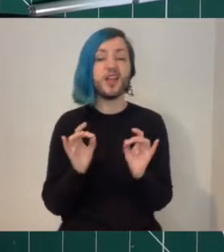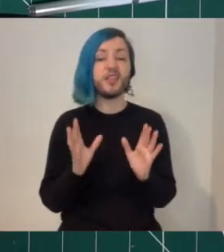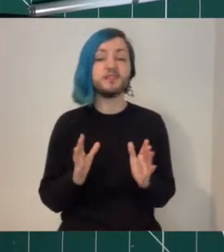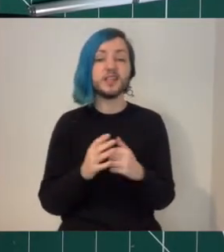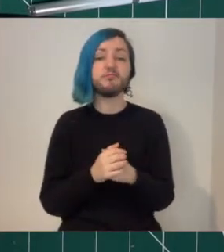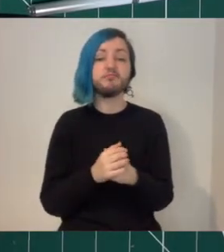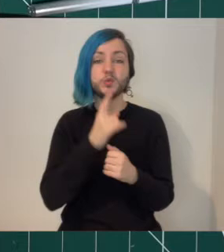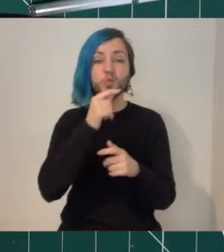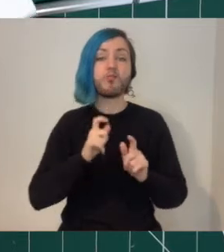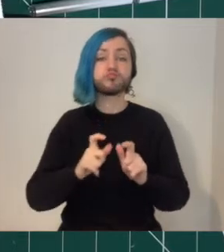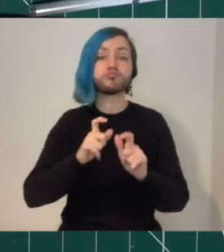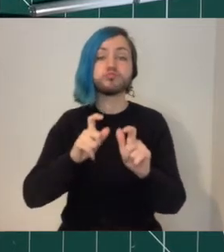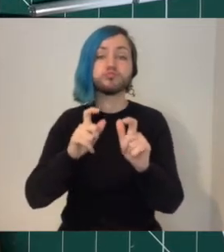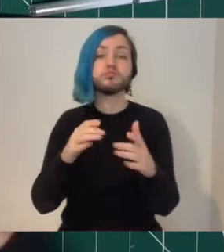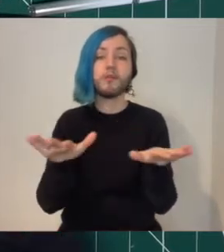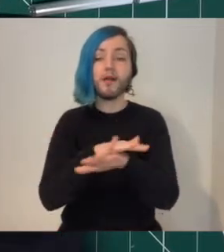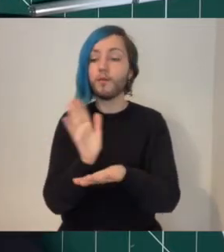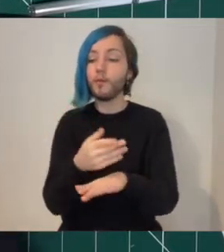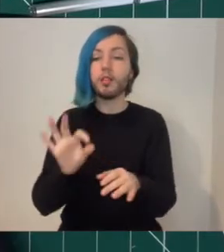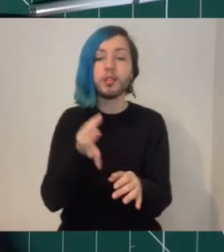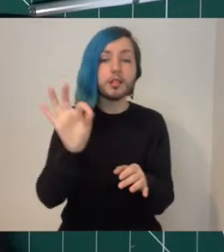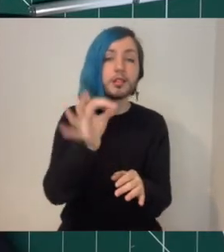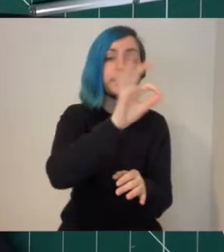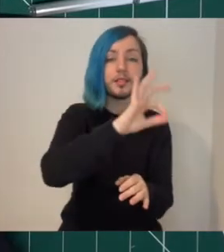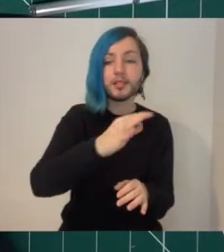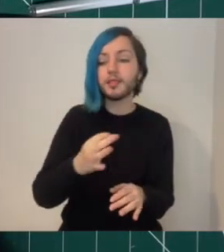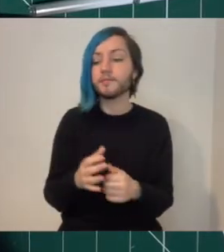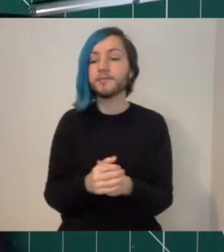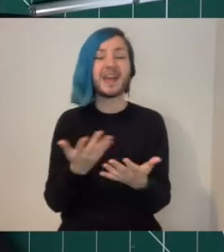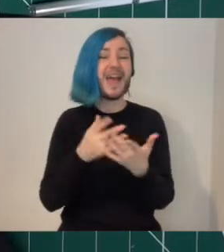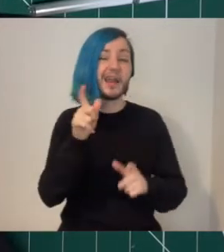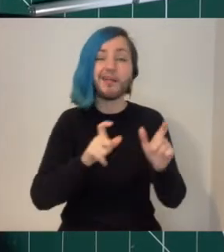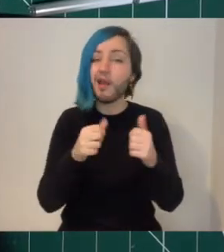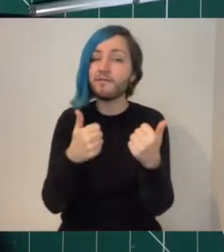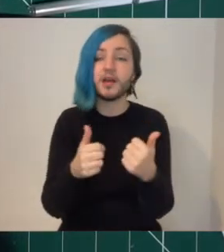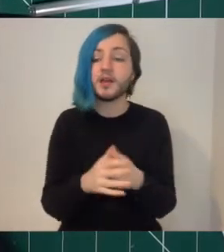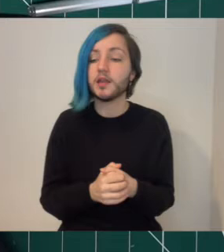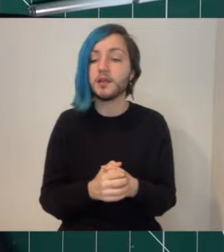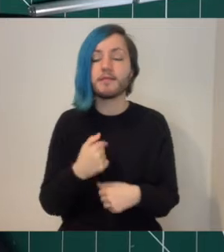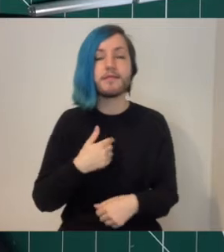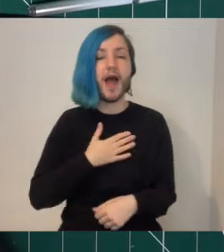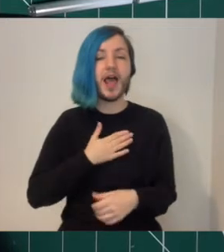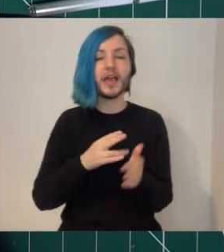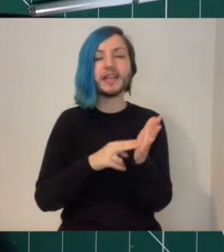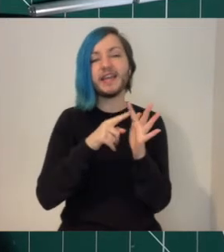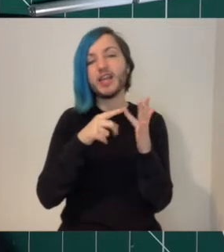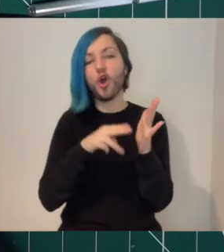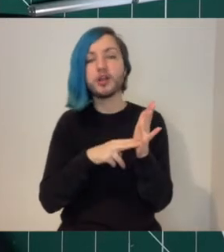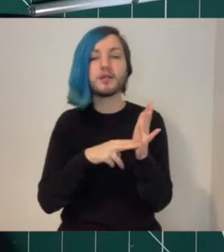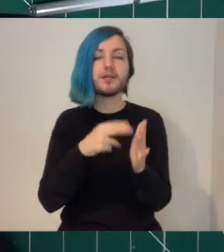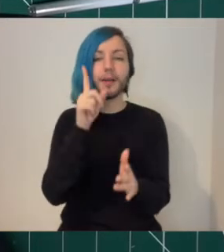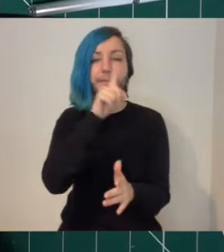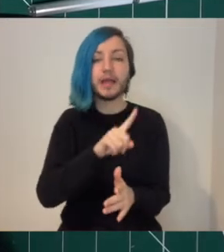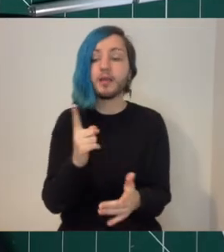there you have it. So you can work your way around the artwork with the thread, and you can choose any colour you like. I go for a